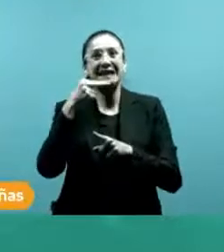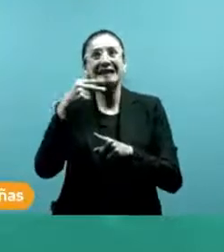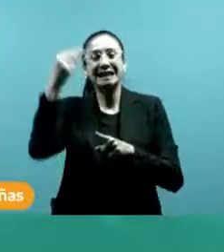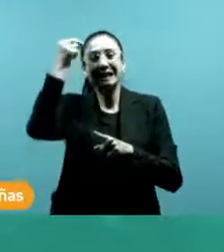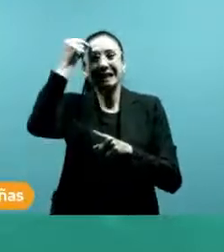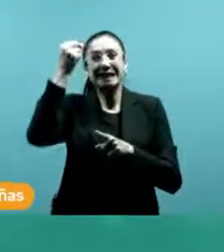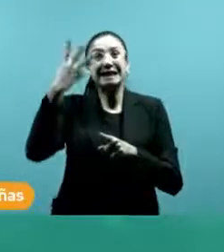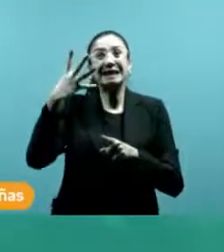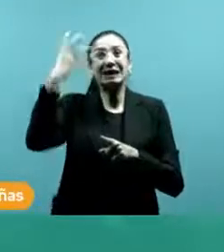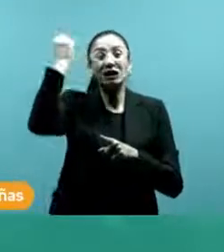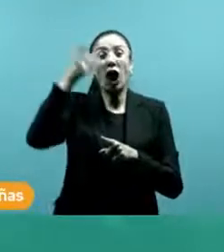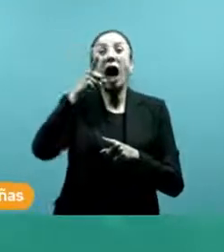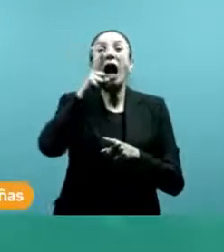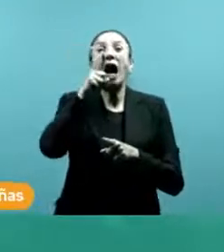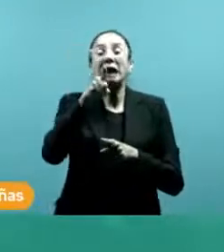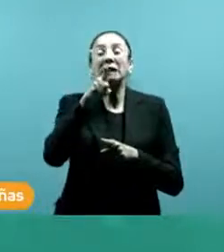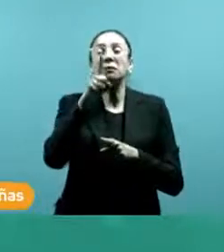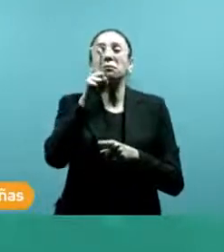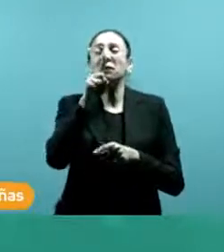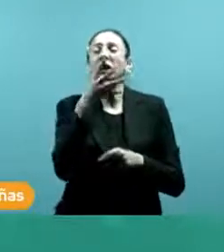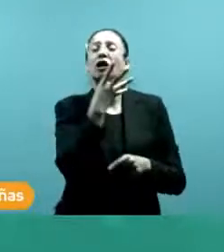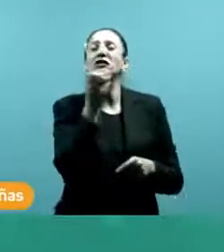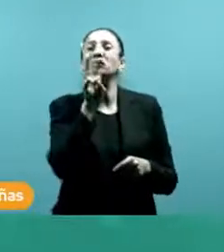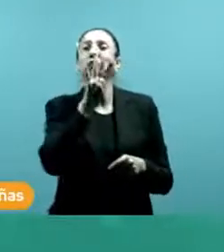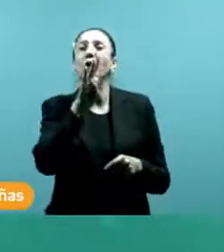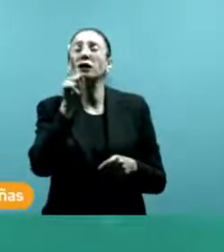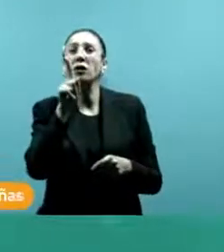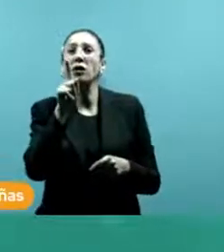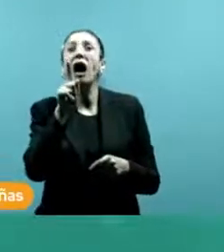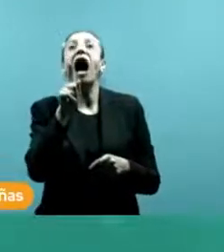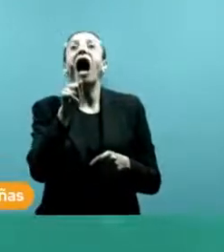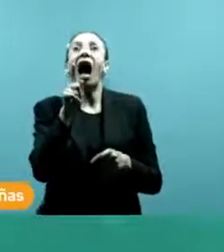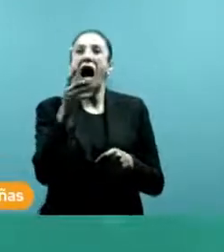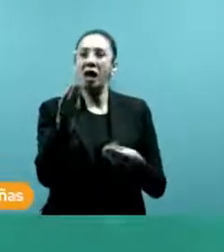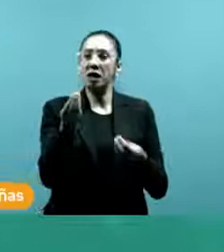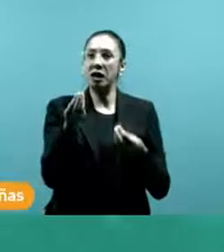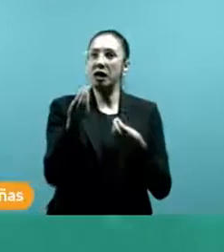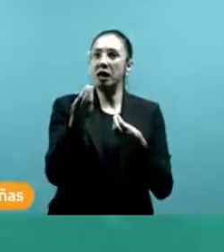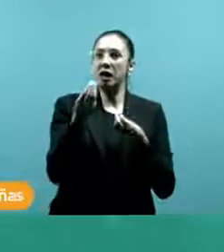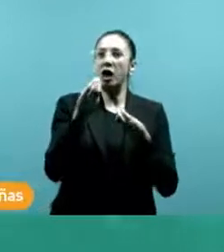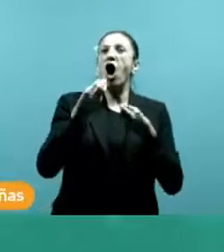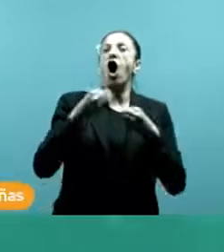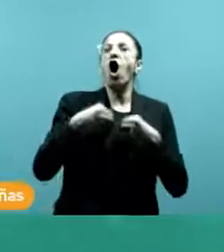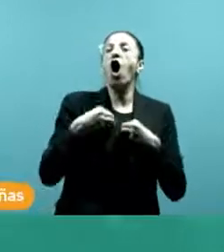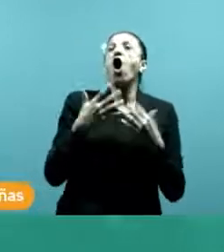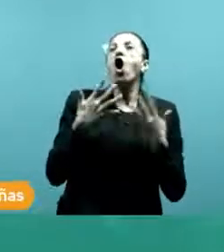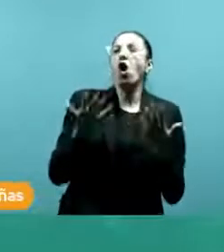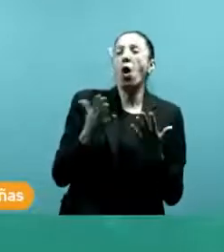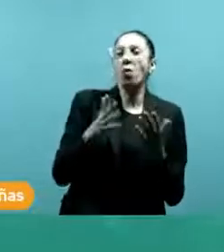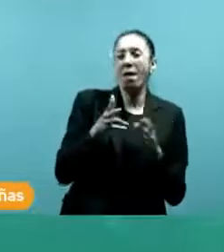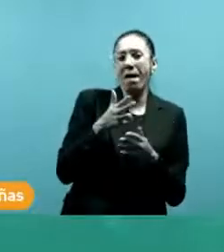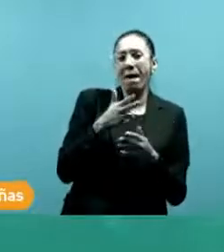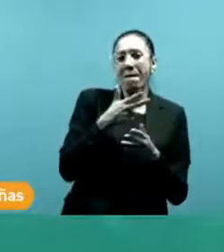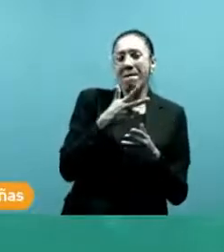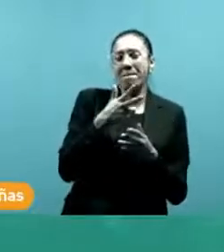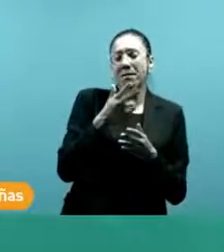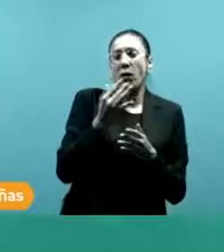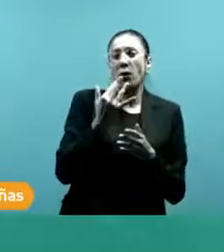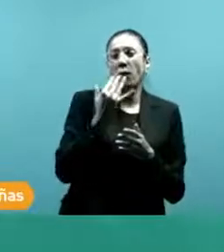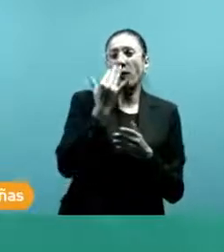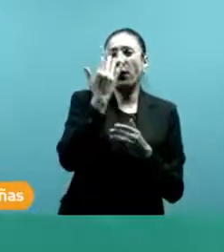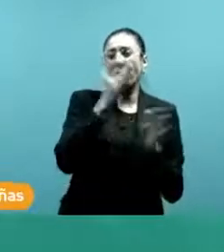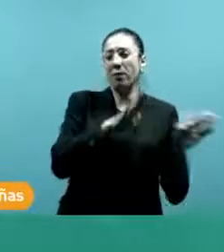to have a tool to kill people in gas chambers. Para matar a la gente dentro de las cámaras de